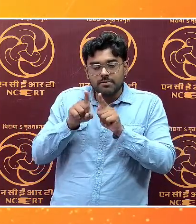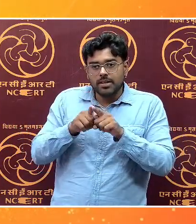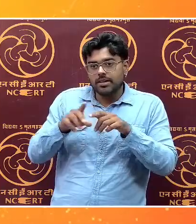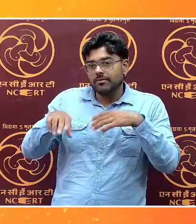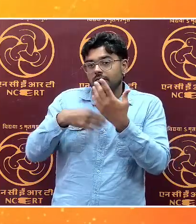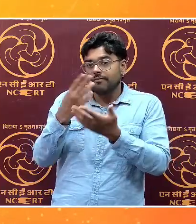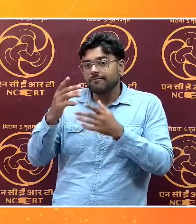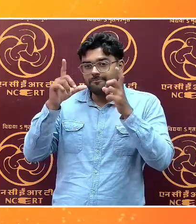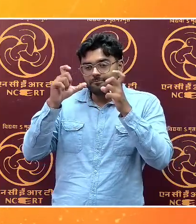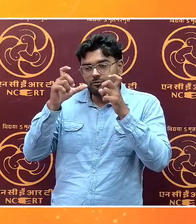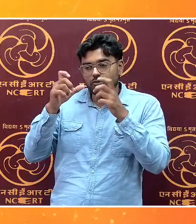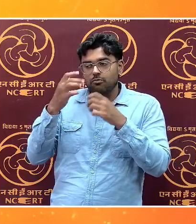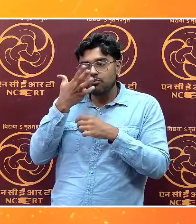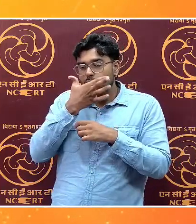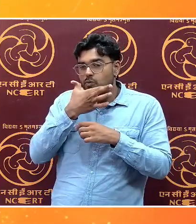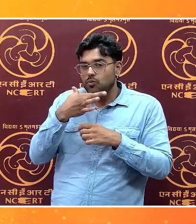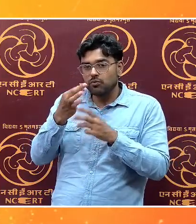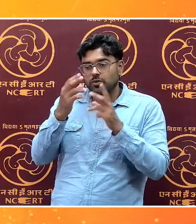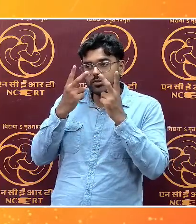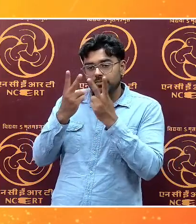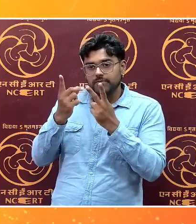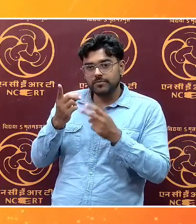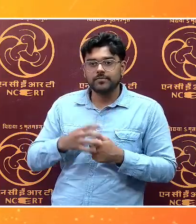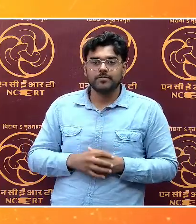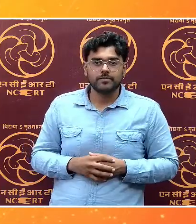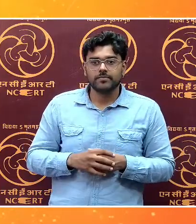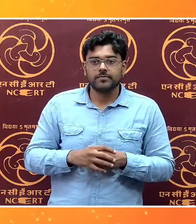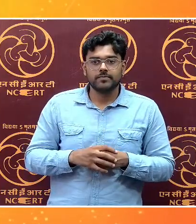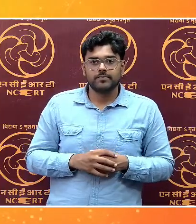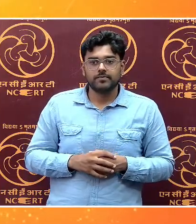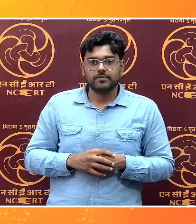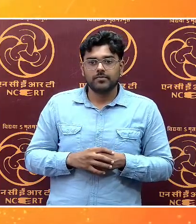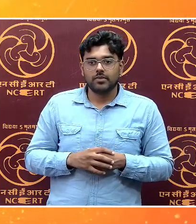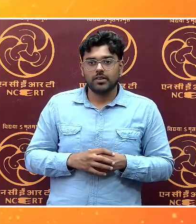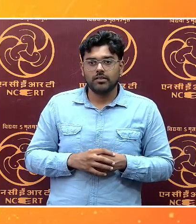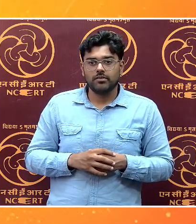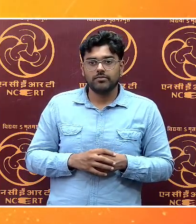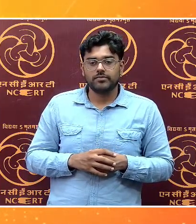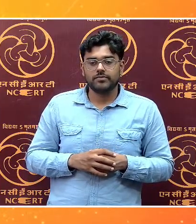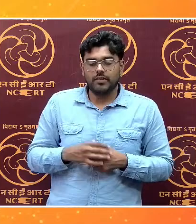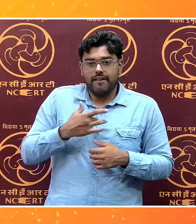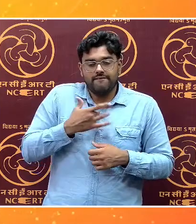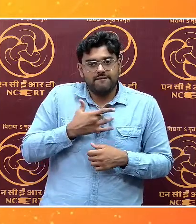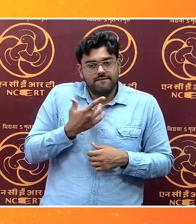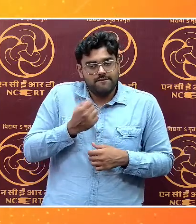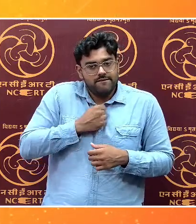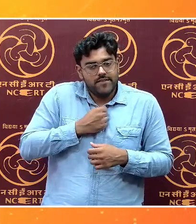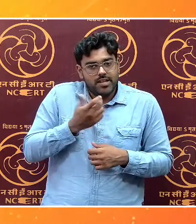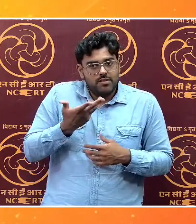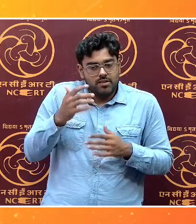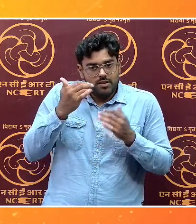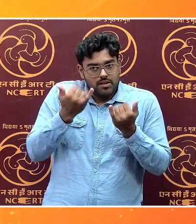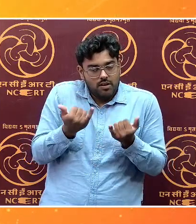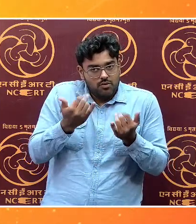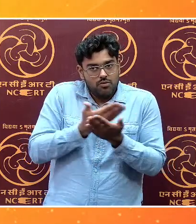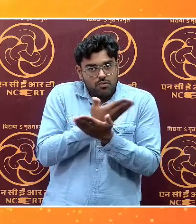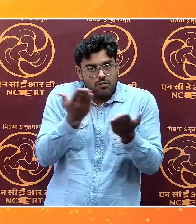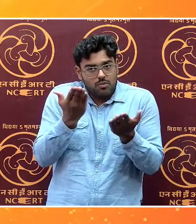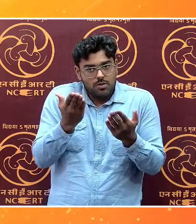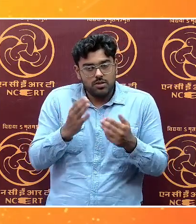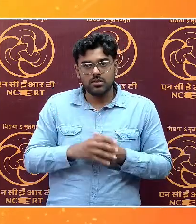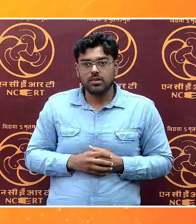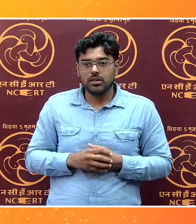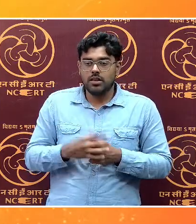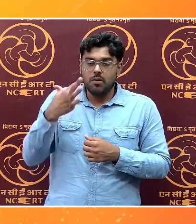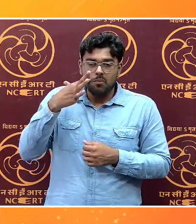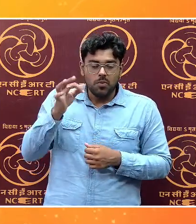another very beautiful picture of Godavari Pushkaram. So I think that you are now aware of a